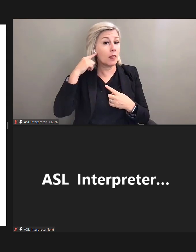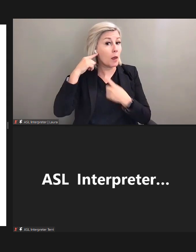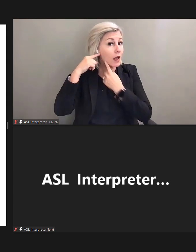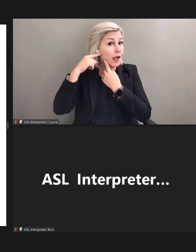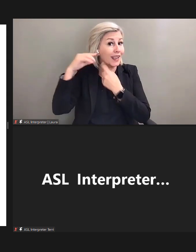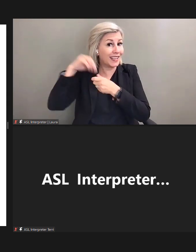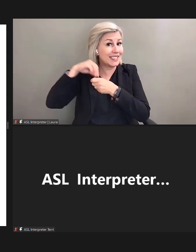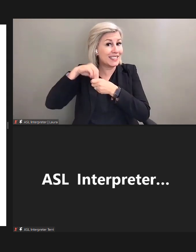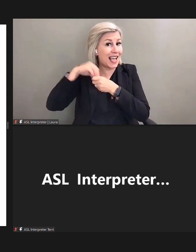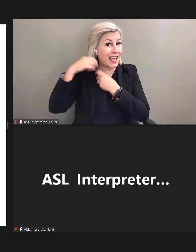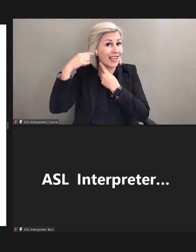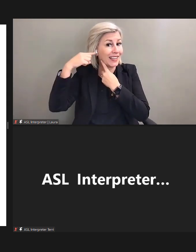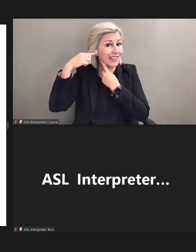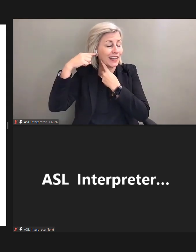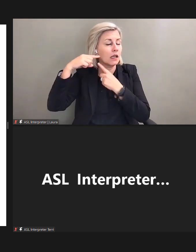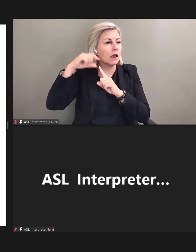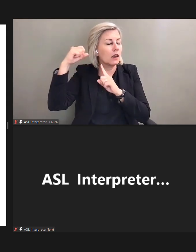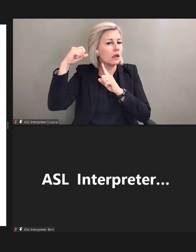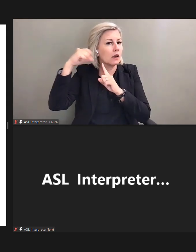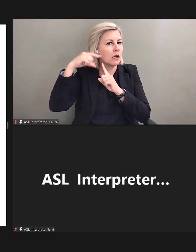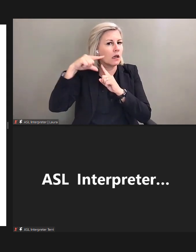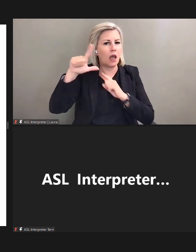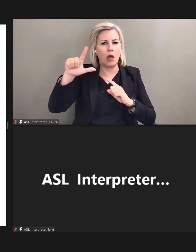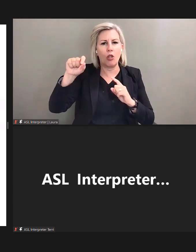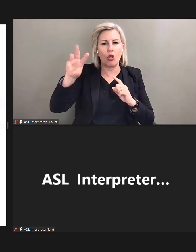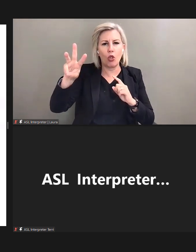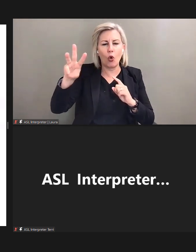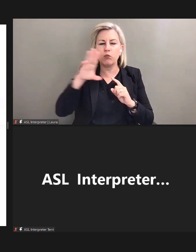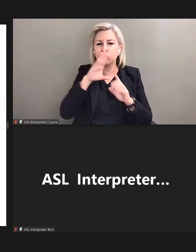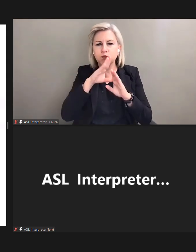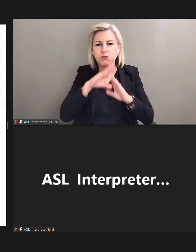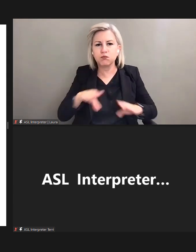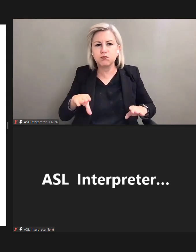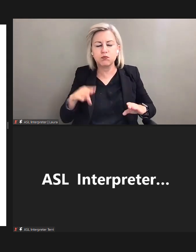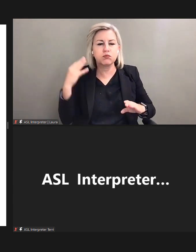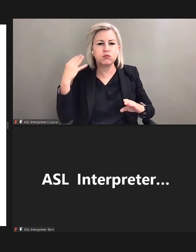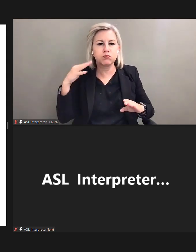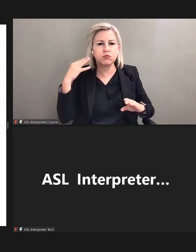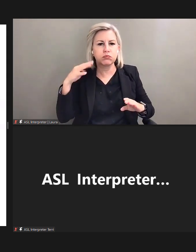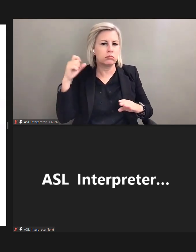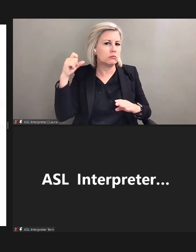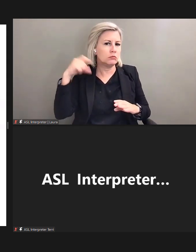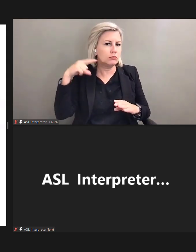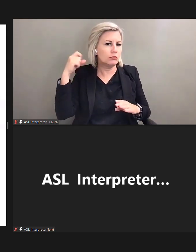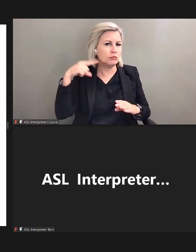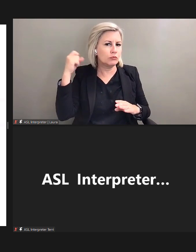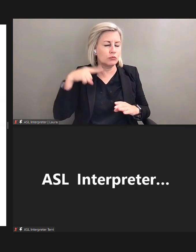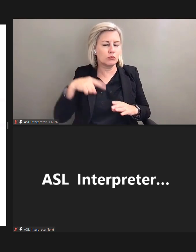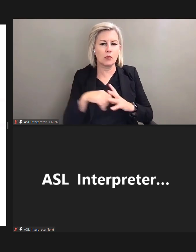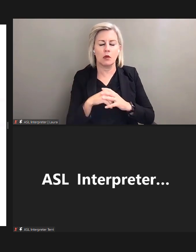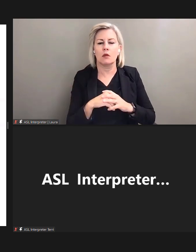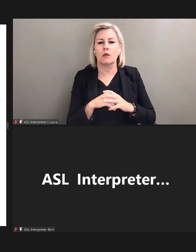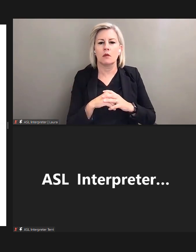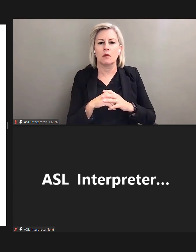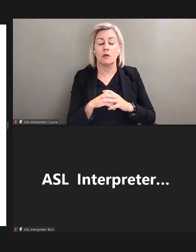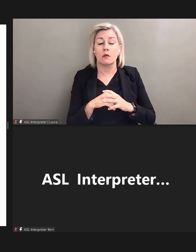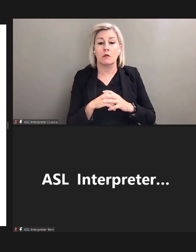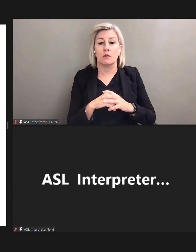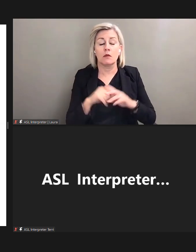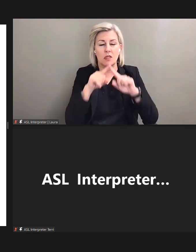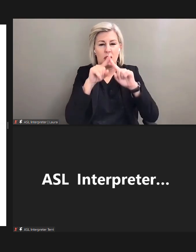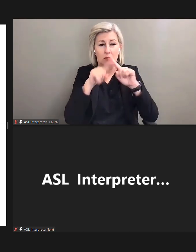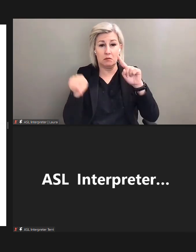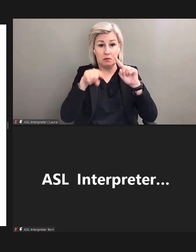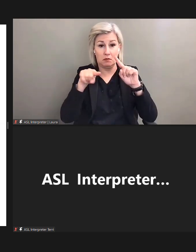independently in the ear delivers a low volume or quiet sound stimulus into the ear. And a cochlea,